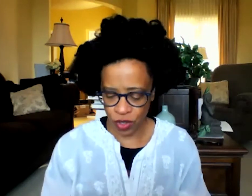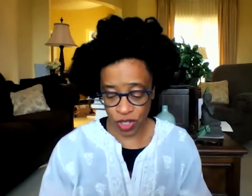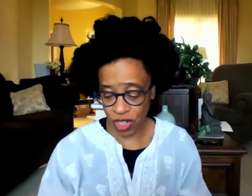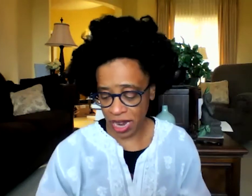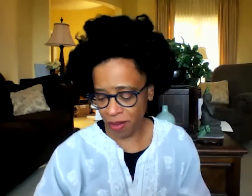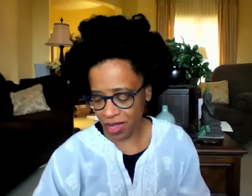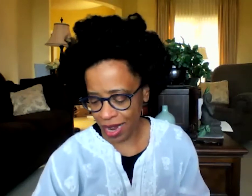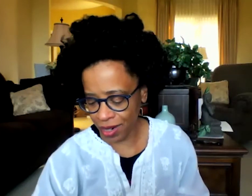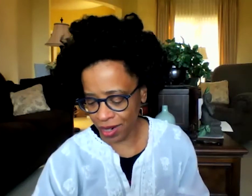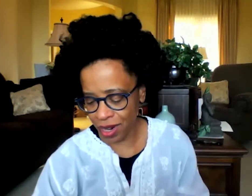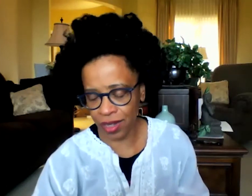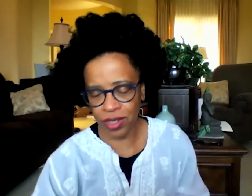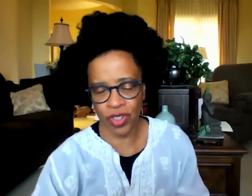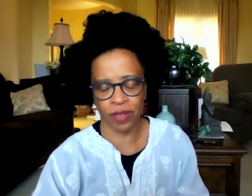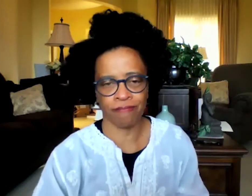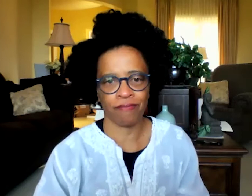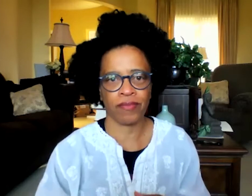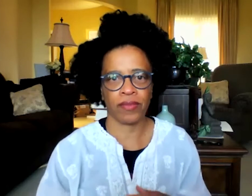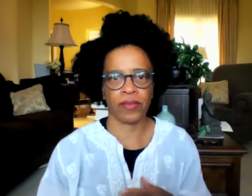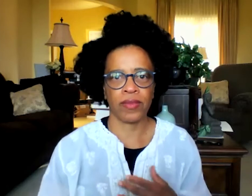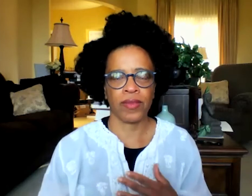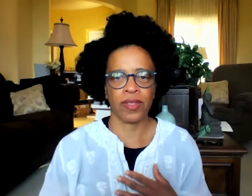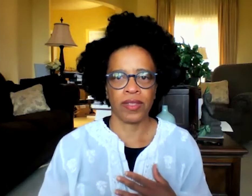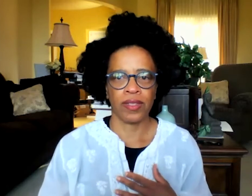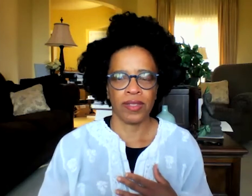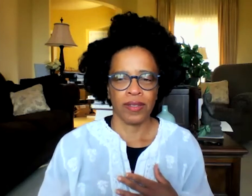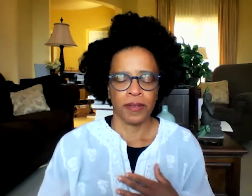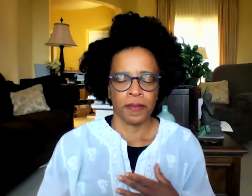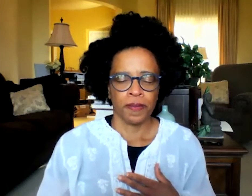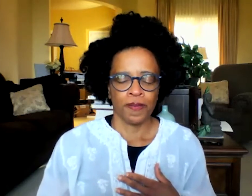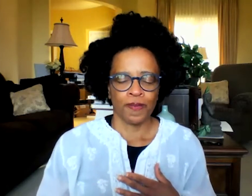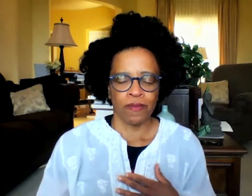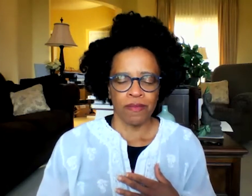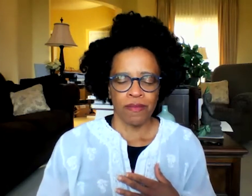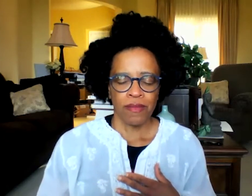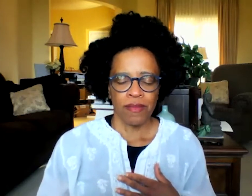And so just naming that and acknowledging